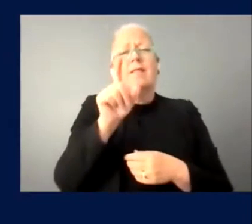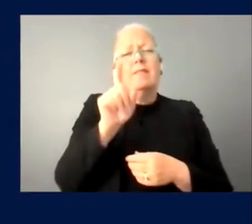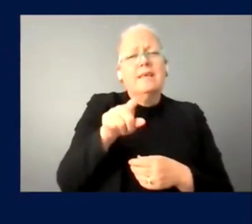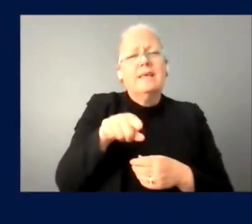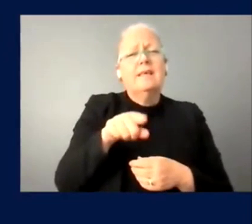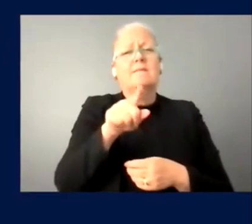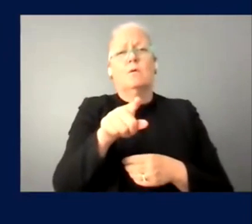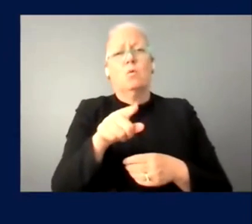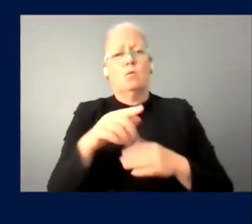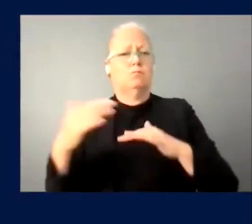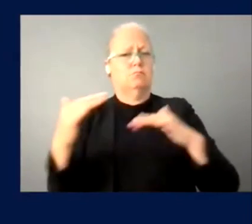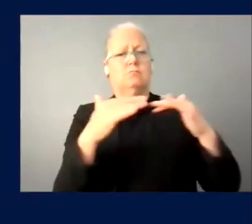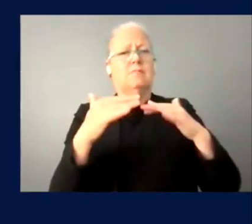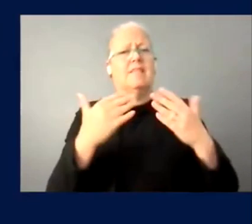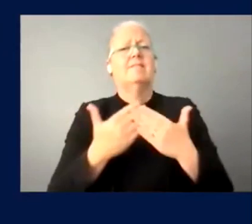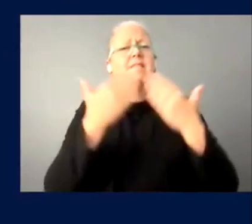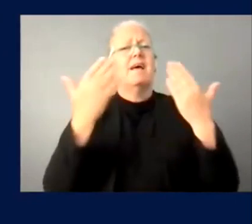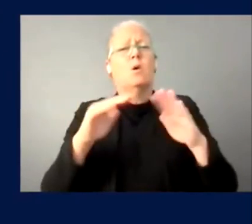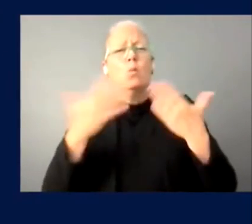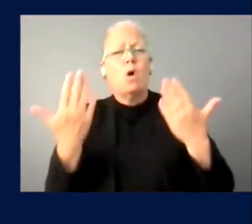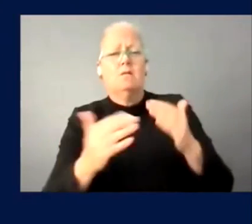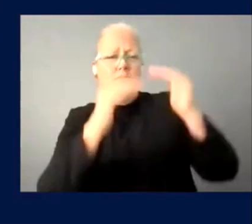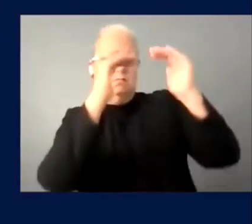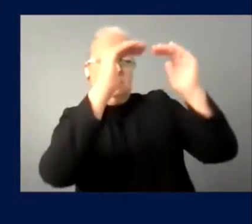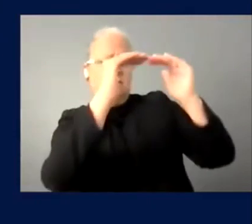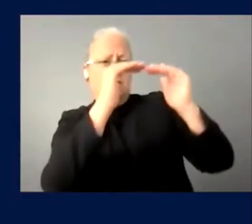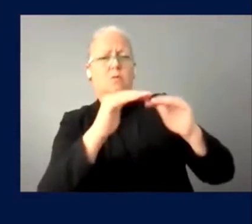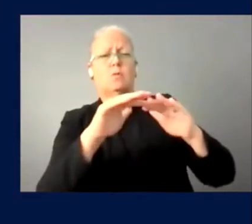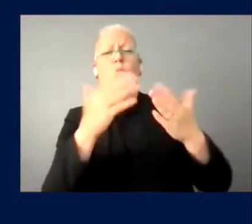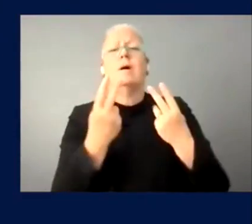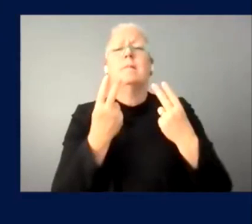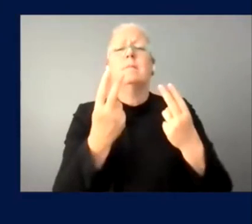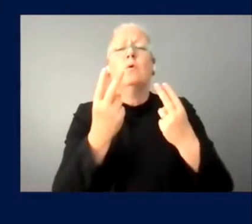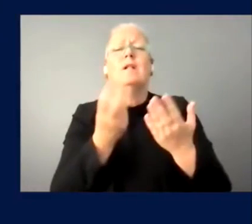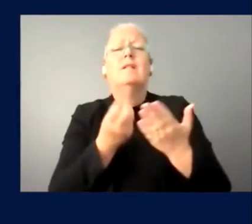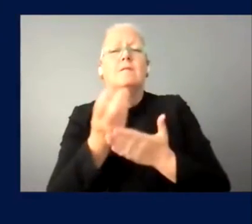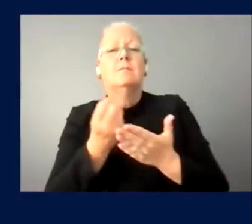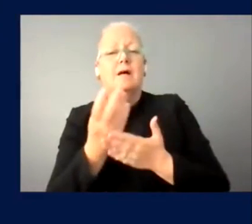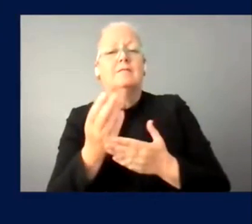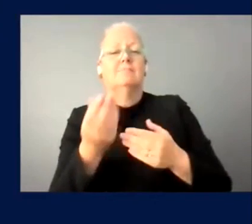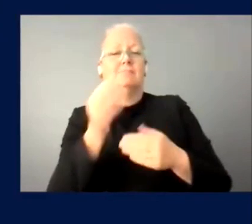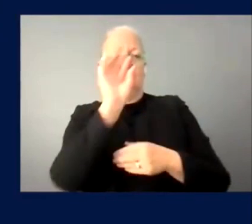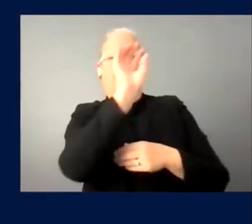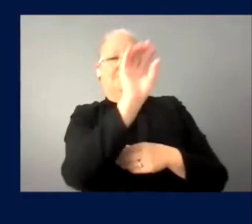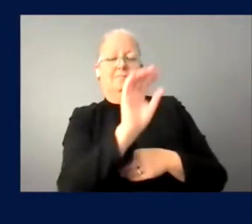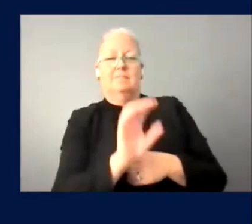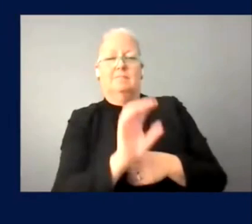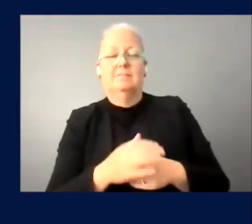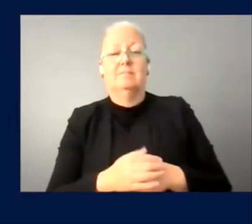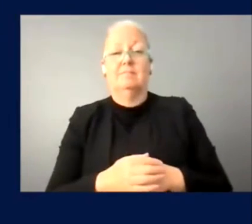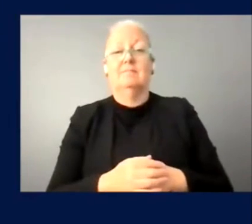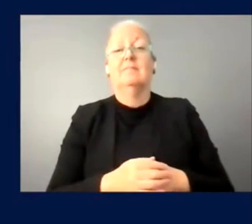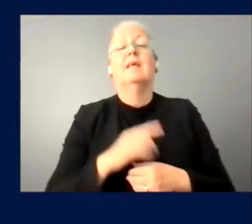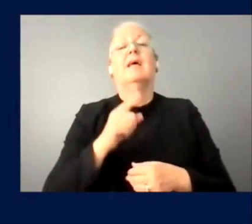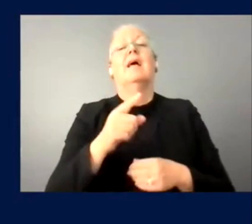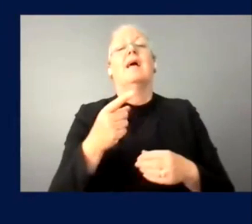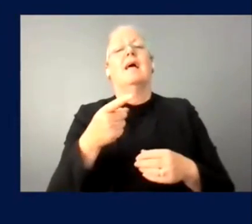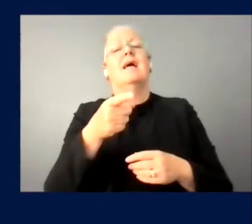general important informations. Basically the whole website, but in easy speech. So,